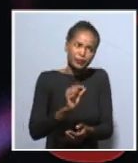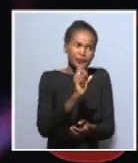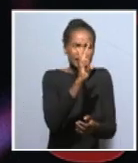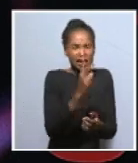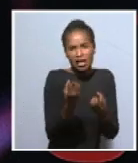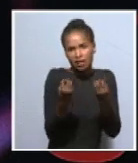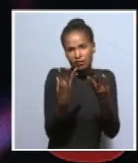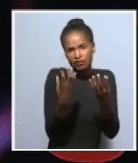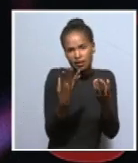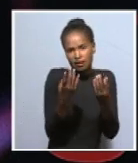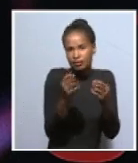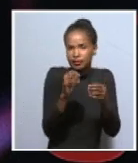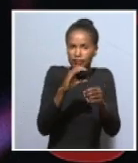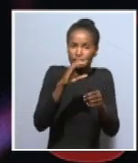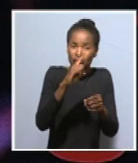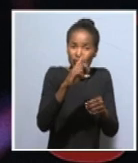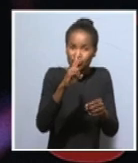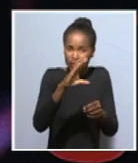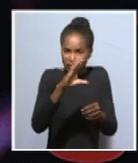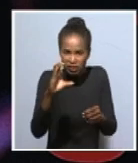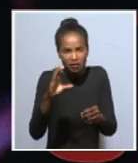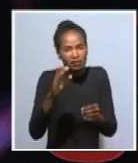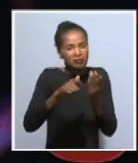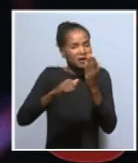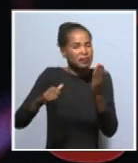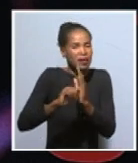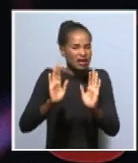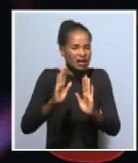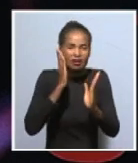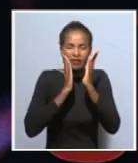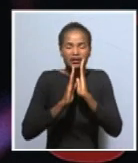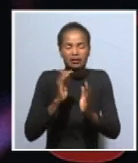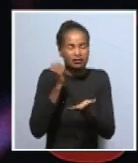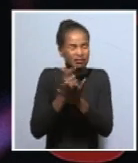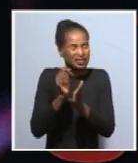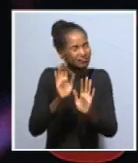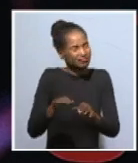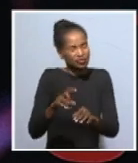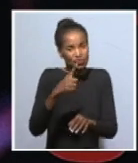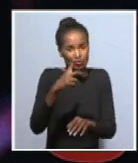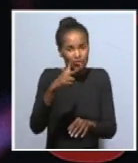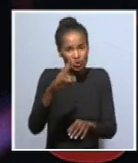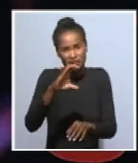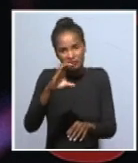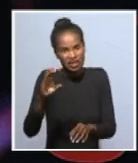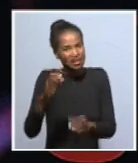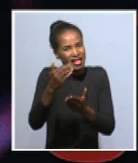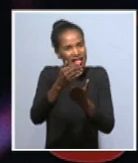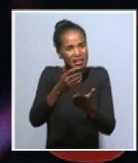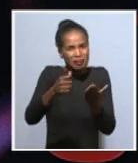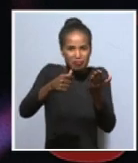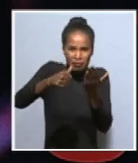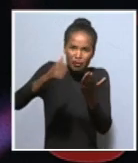for the holiday and as collections reduce over the next 12 months. So that is really the impact, the extent of